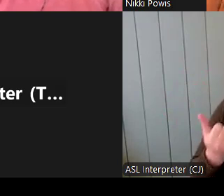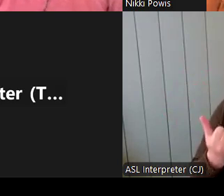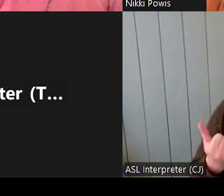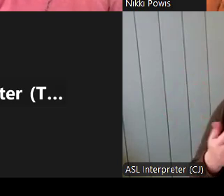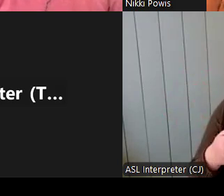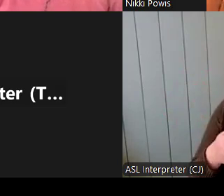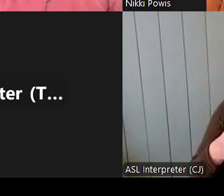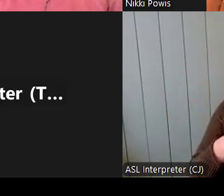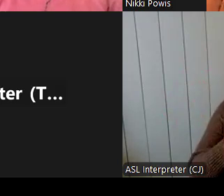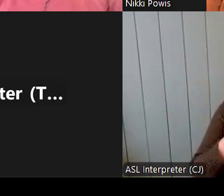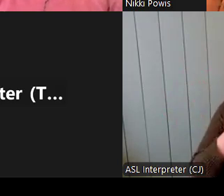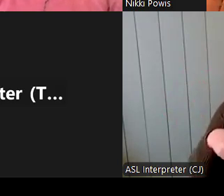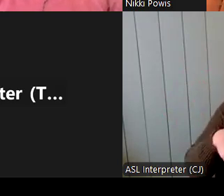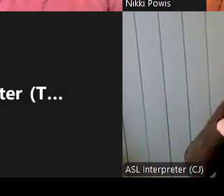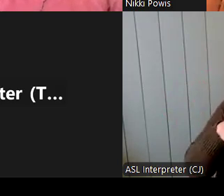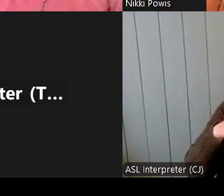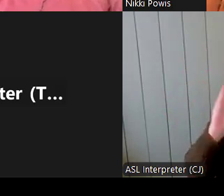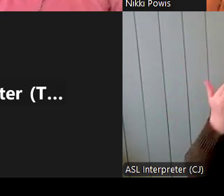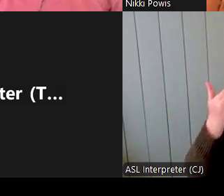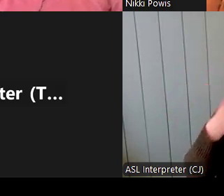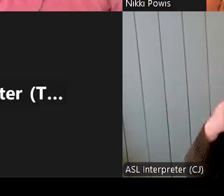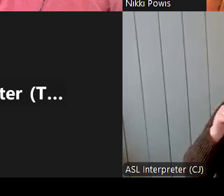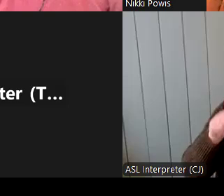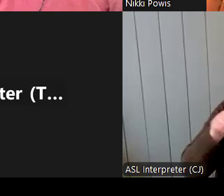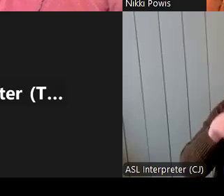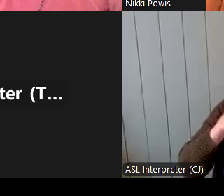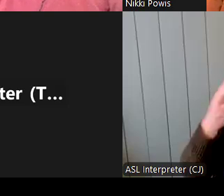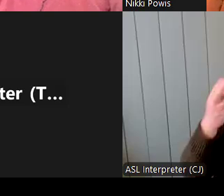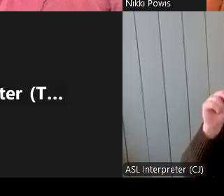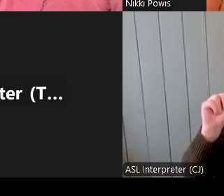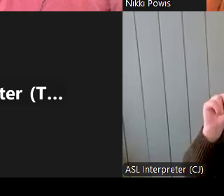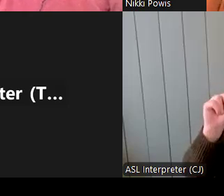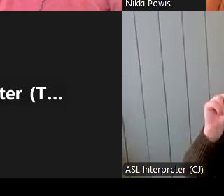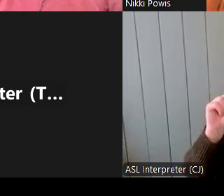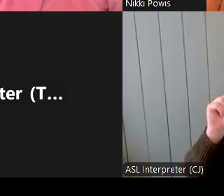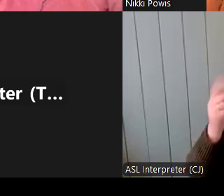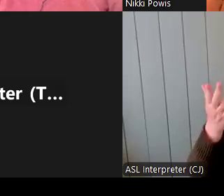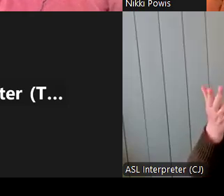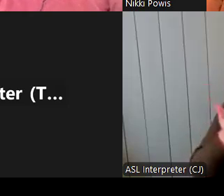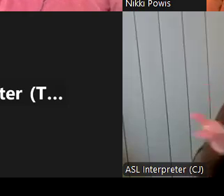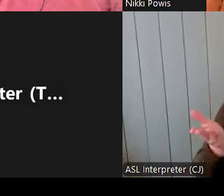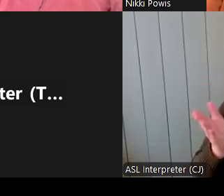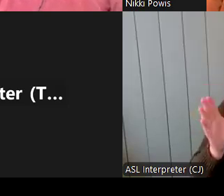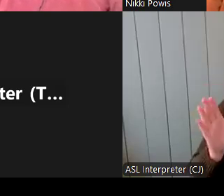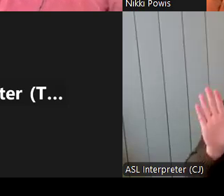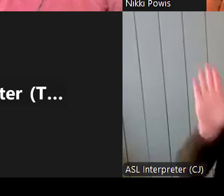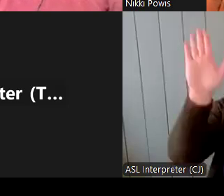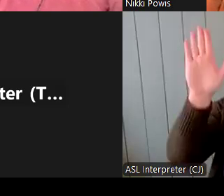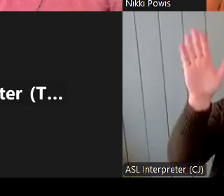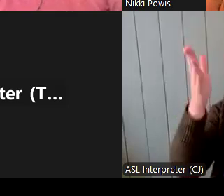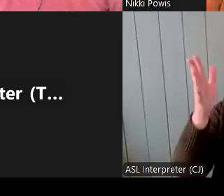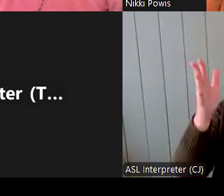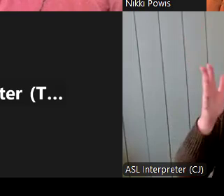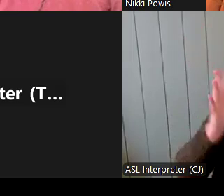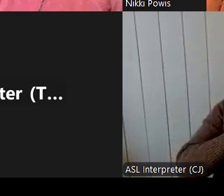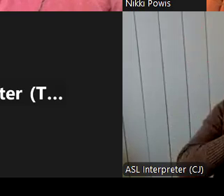pause because it sounds like there might already be questions, and invite our attendees to raise their hand if they have a question.